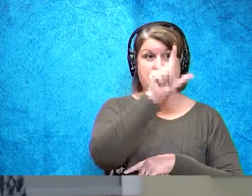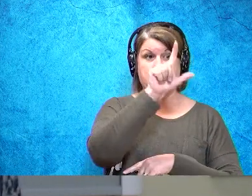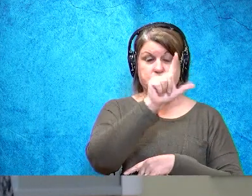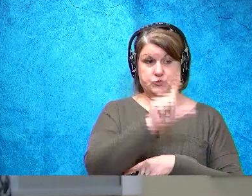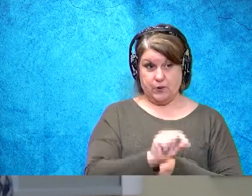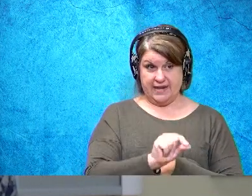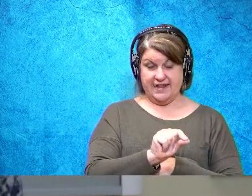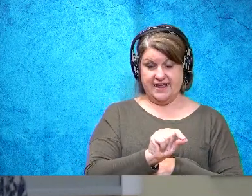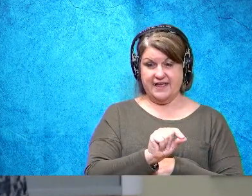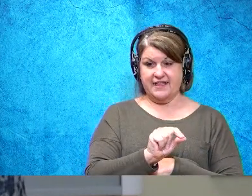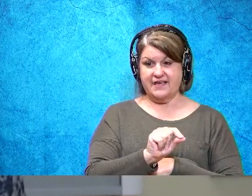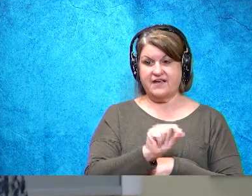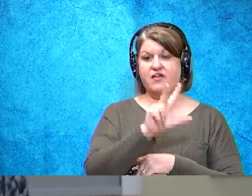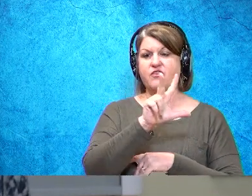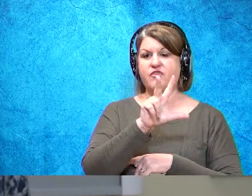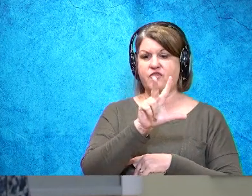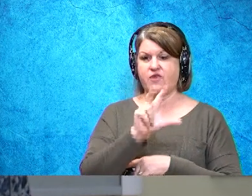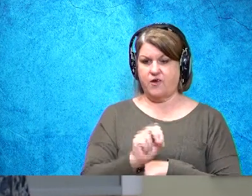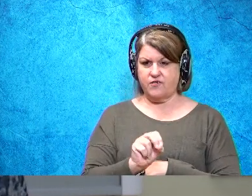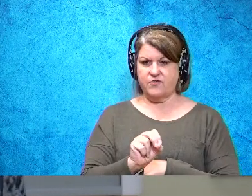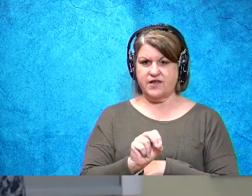30,